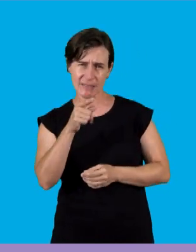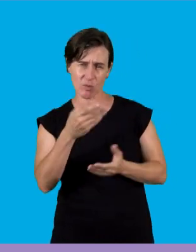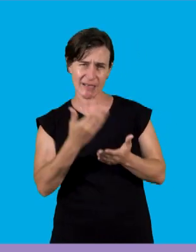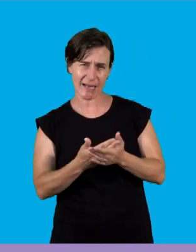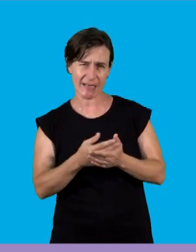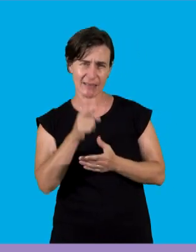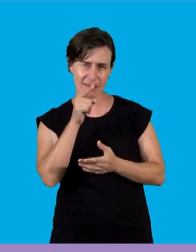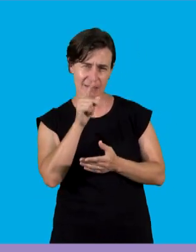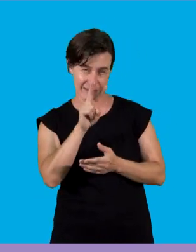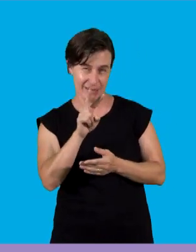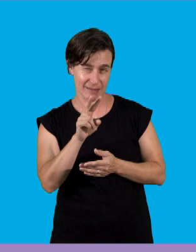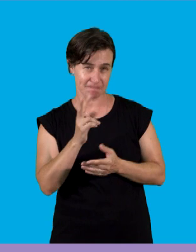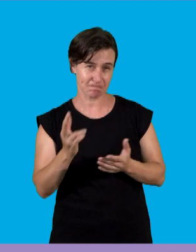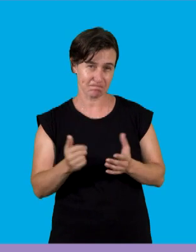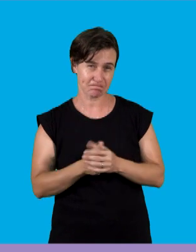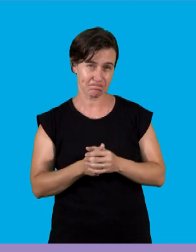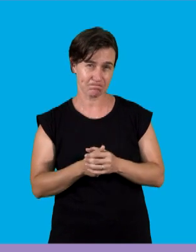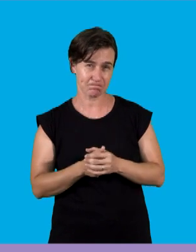powers that are